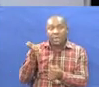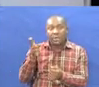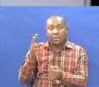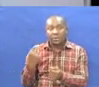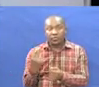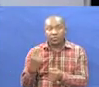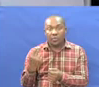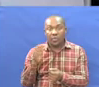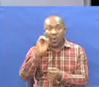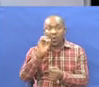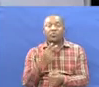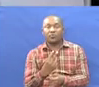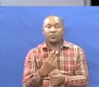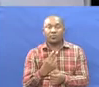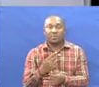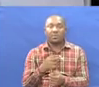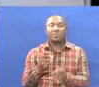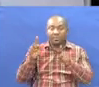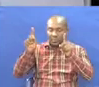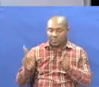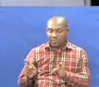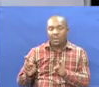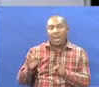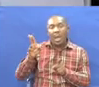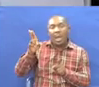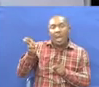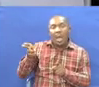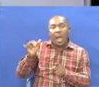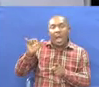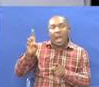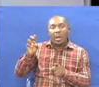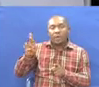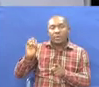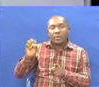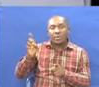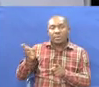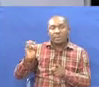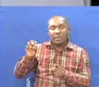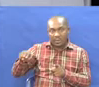preparation of oxygen, laboratory preparation of oxygen